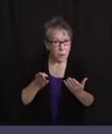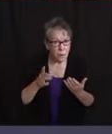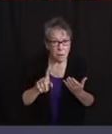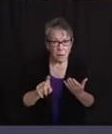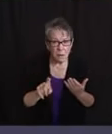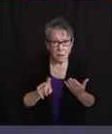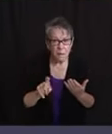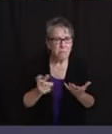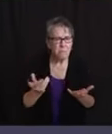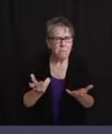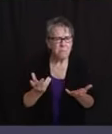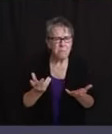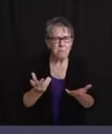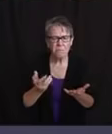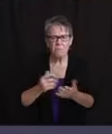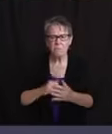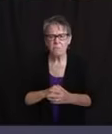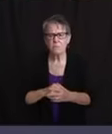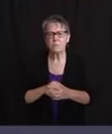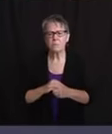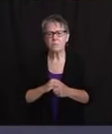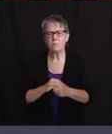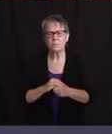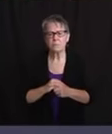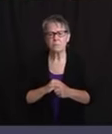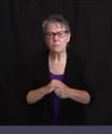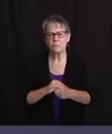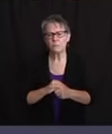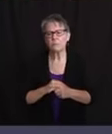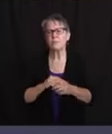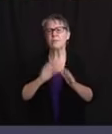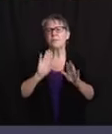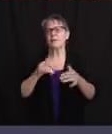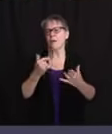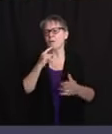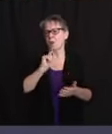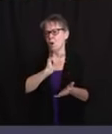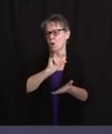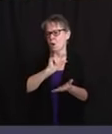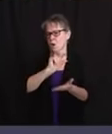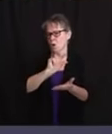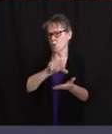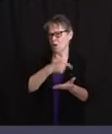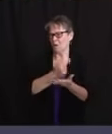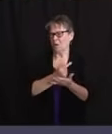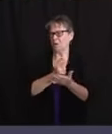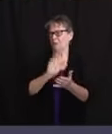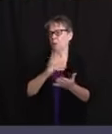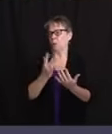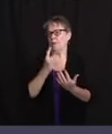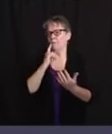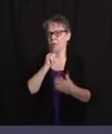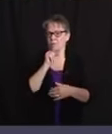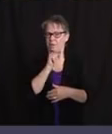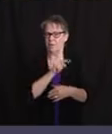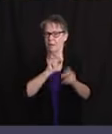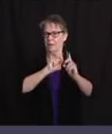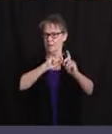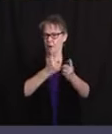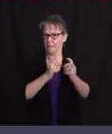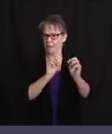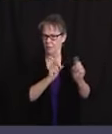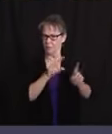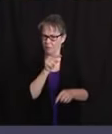assume it's sometime later by the end of the day, Dan, is that right? So can you bear with us on that? Secondly, I'm in no particular order